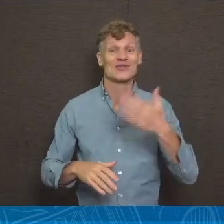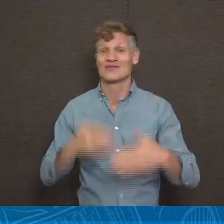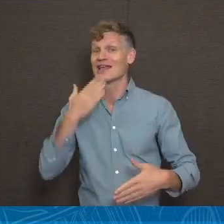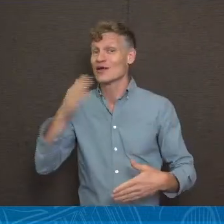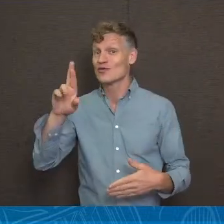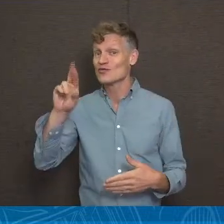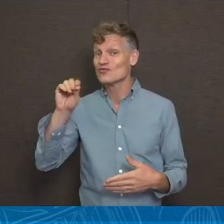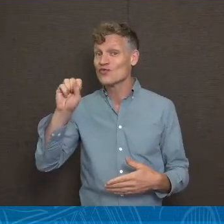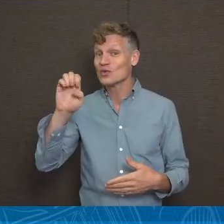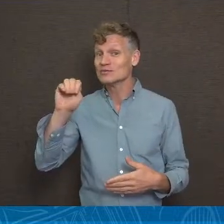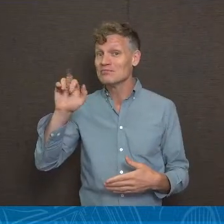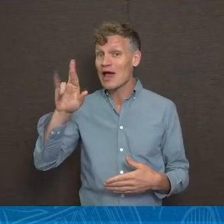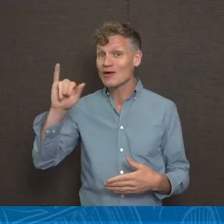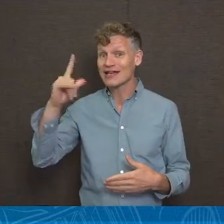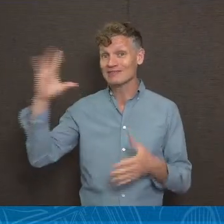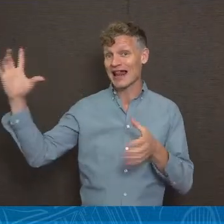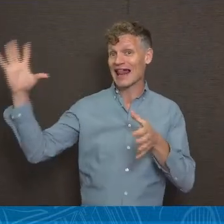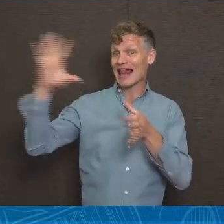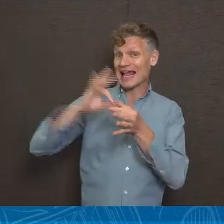Again,